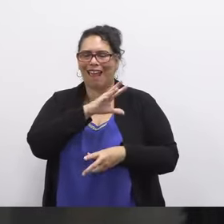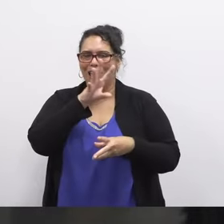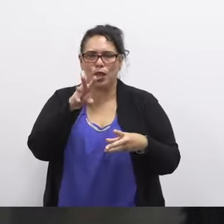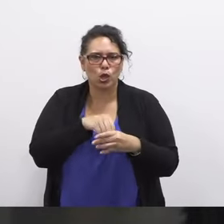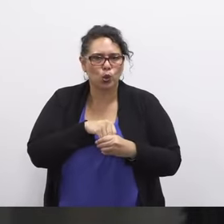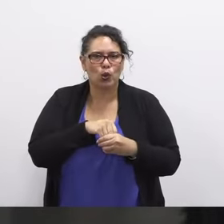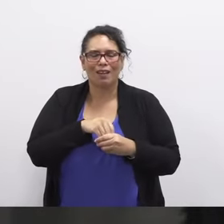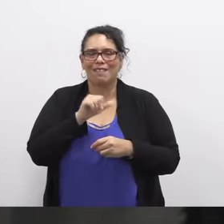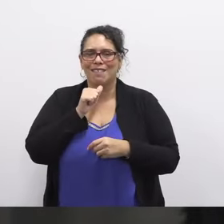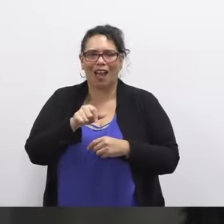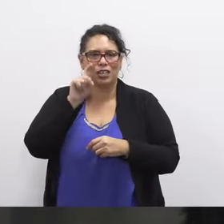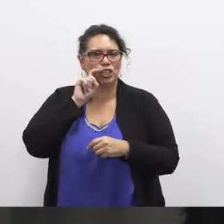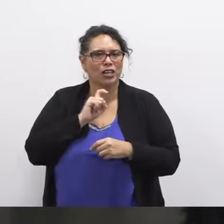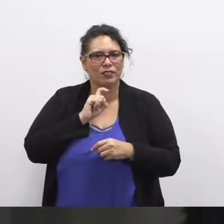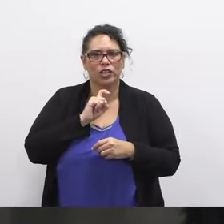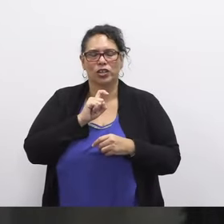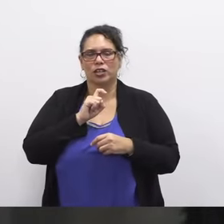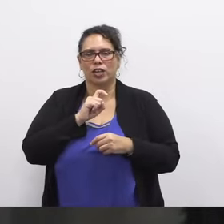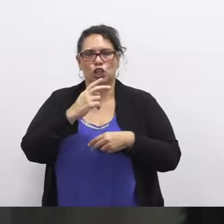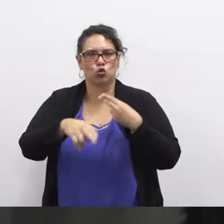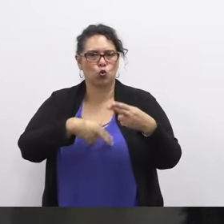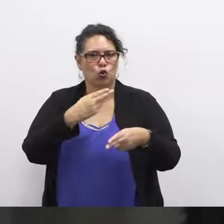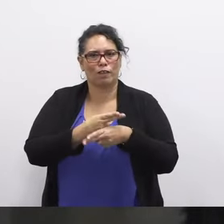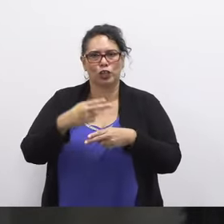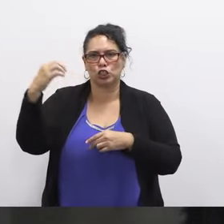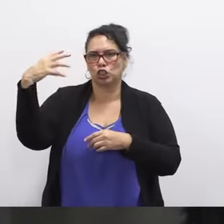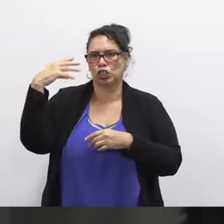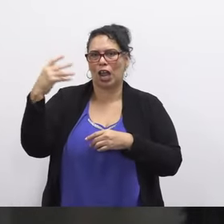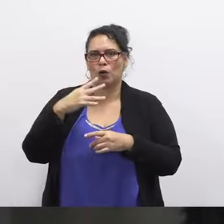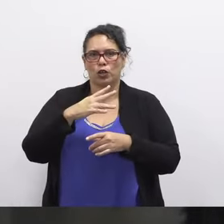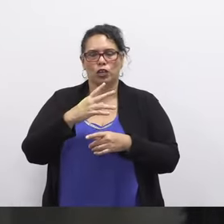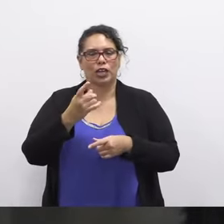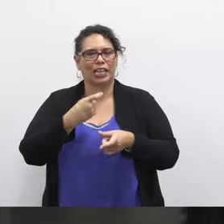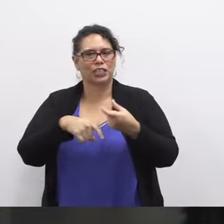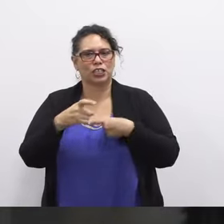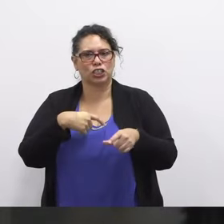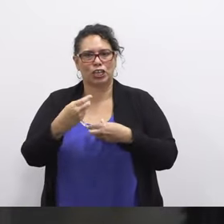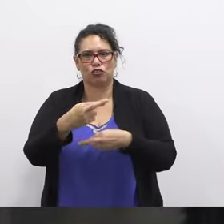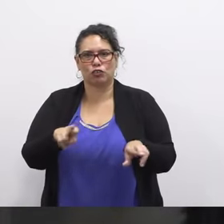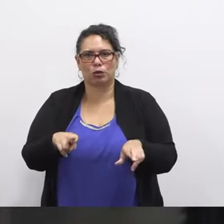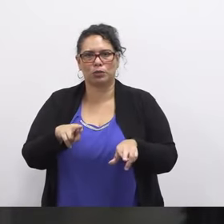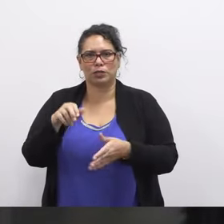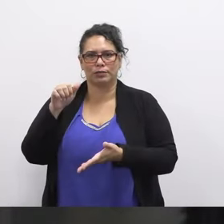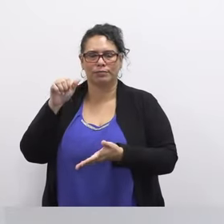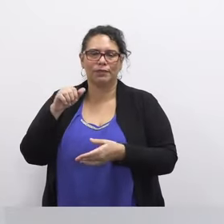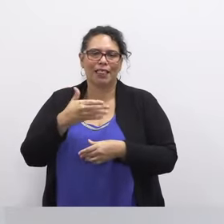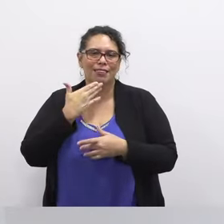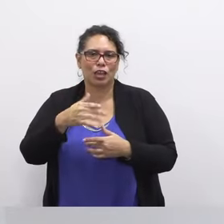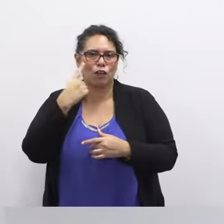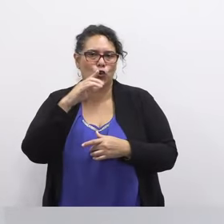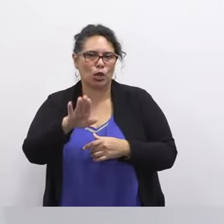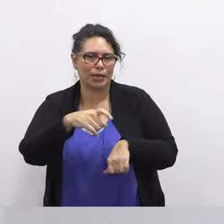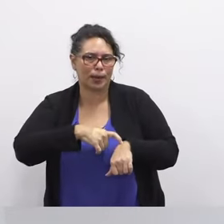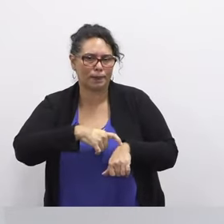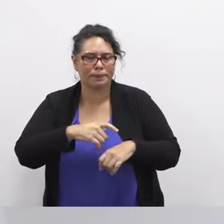include non-gender, universal showers, or changing rooms. Thank you for your time. Thank you.